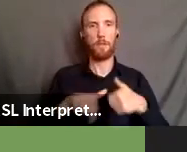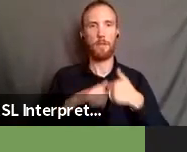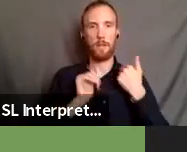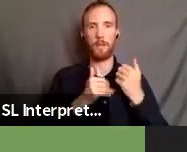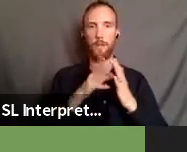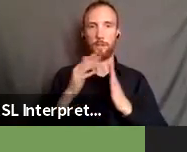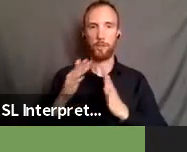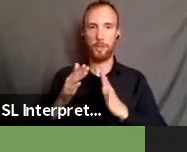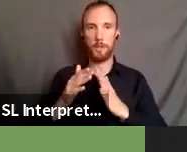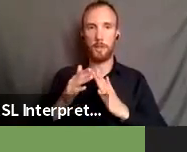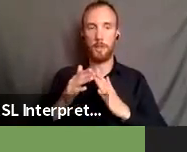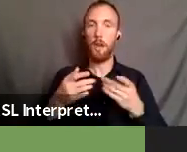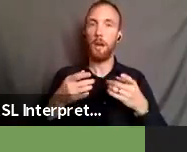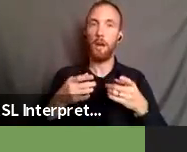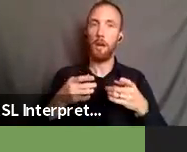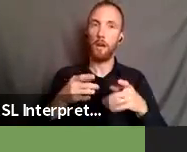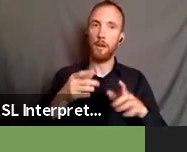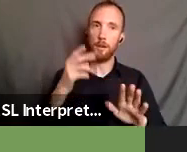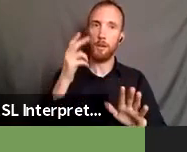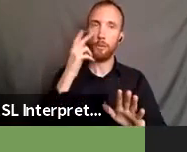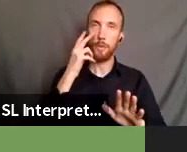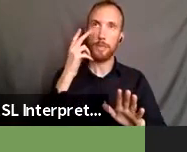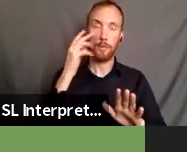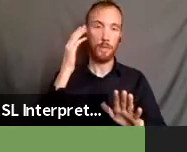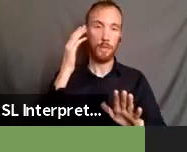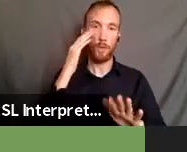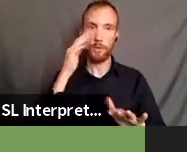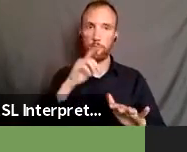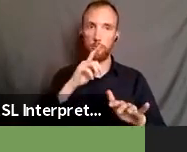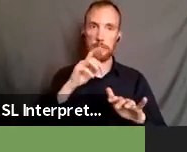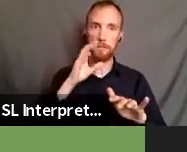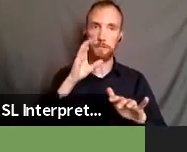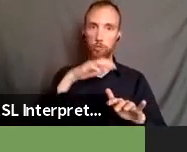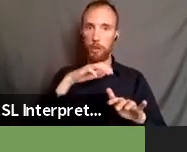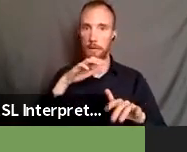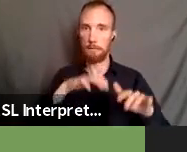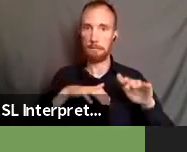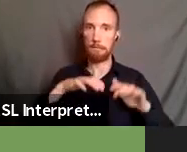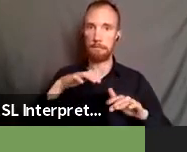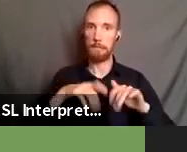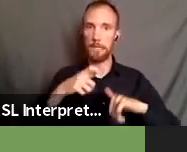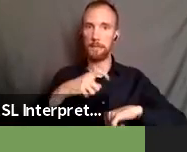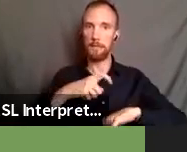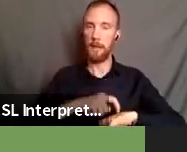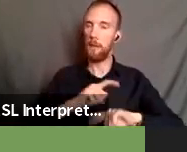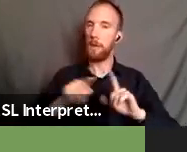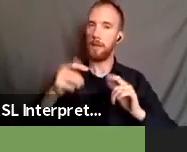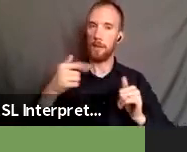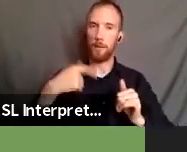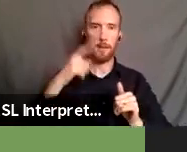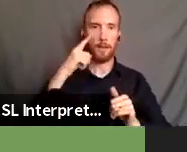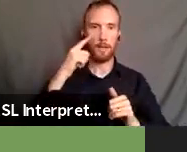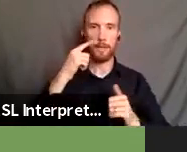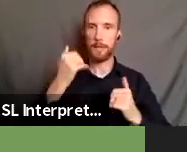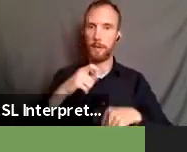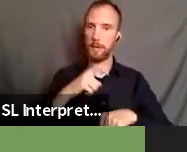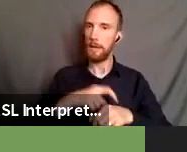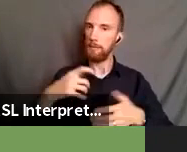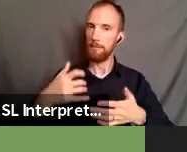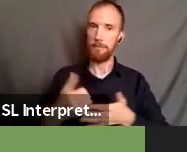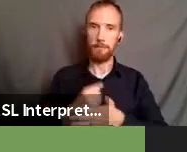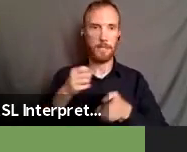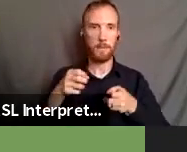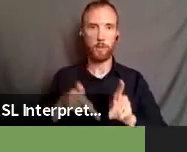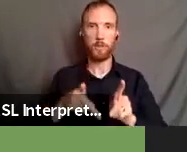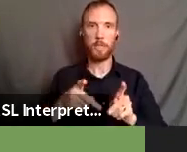we do see this although it's an uncertain time and an unusual time as a time of opportunity it's a time that we can reemphasize our